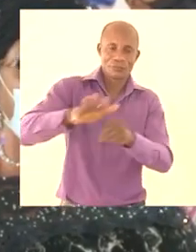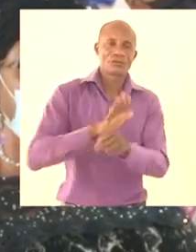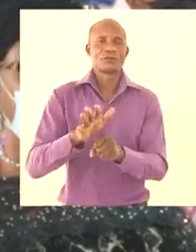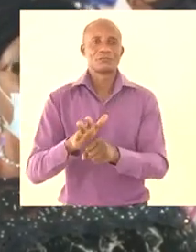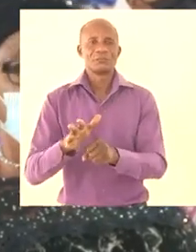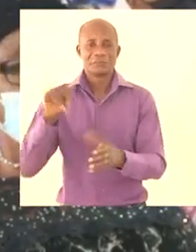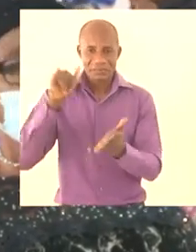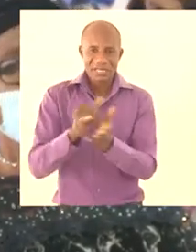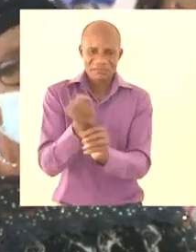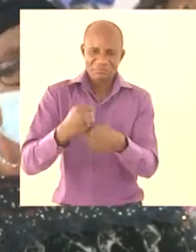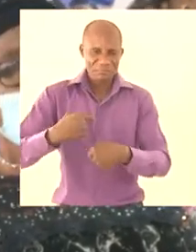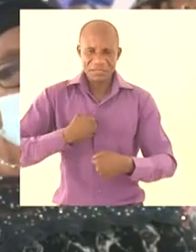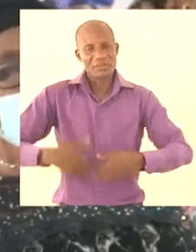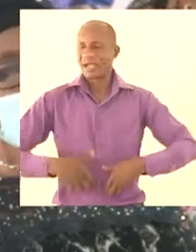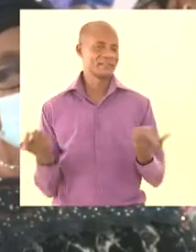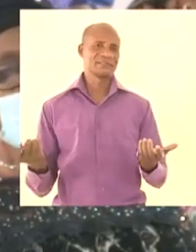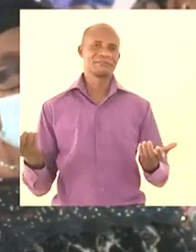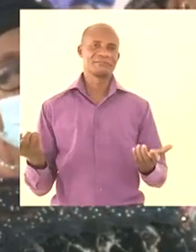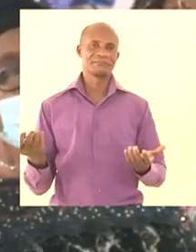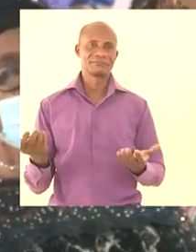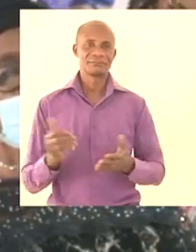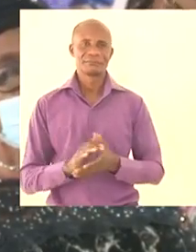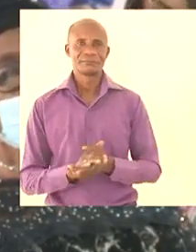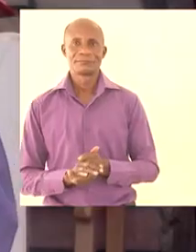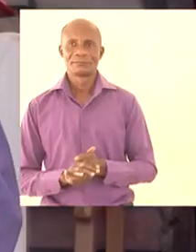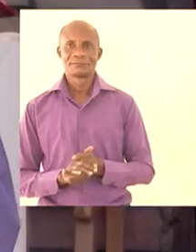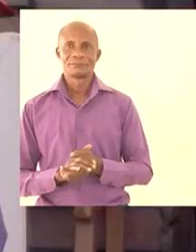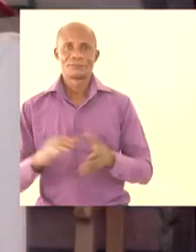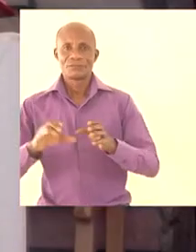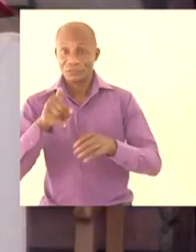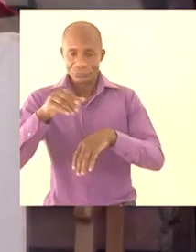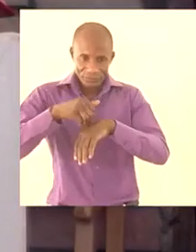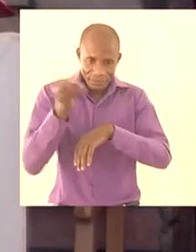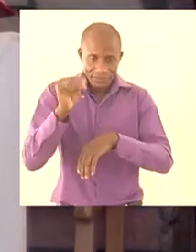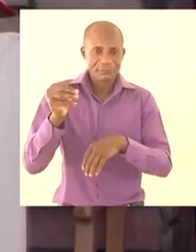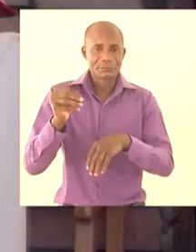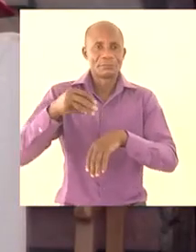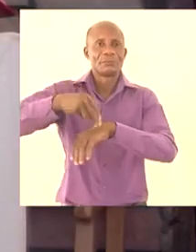so angry, Father. I didn't watch it to the end. Did you send him a message as you were angry?